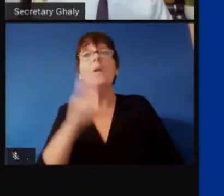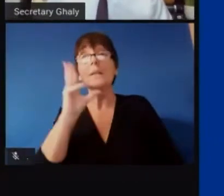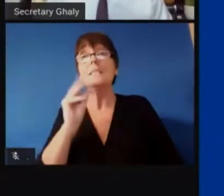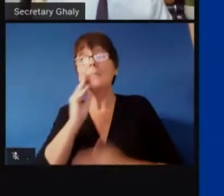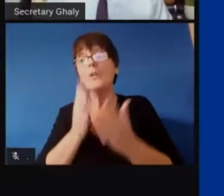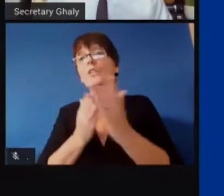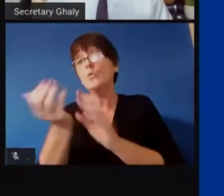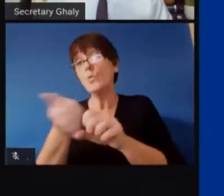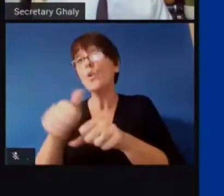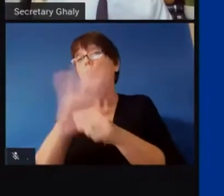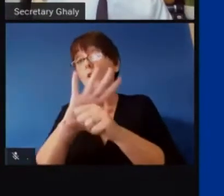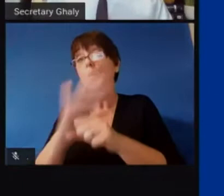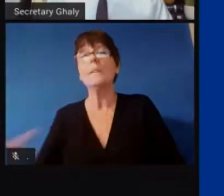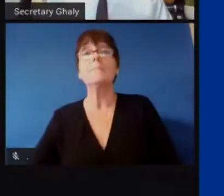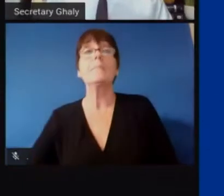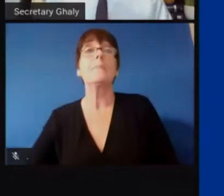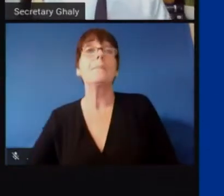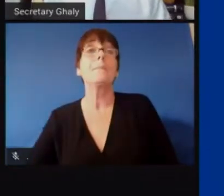COVID-19.